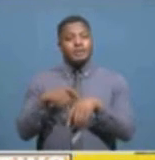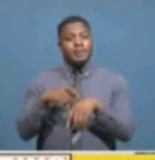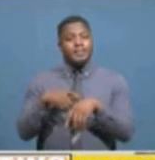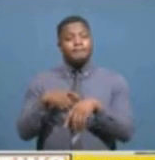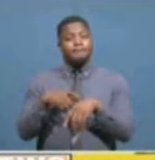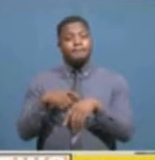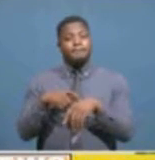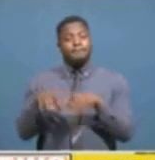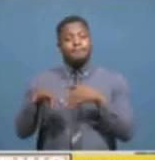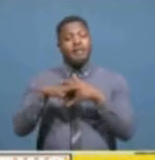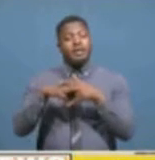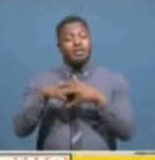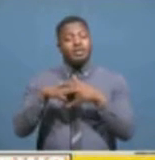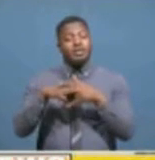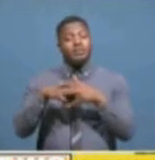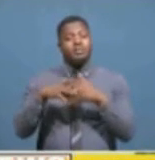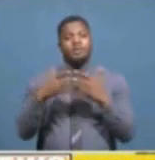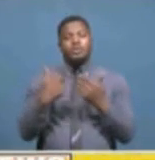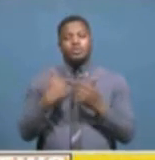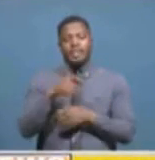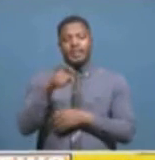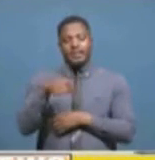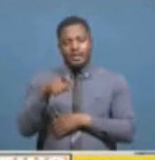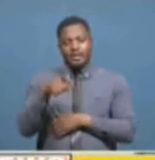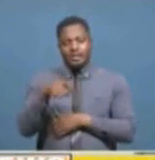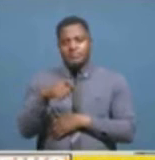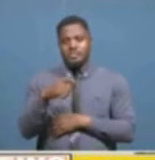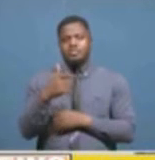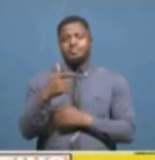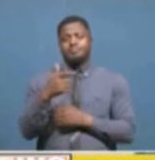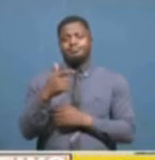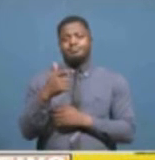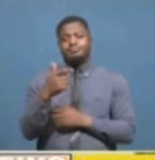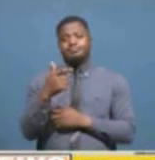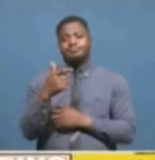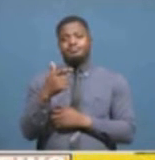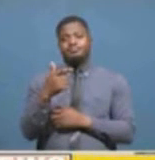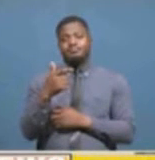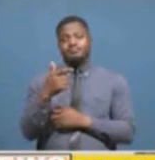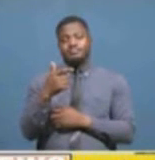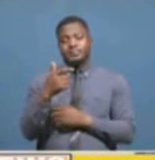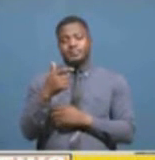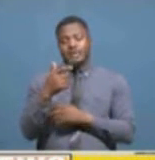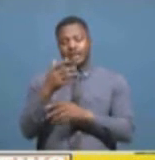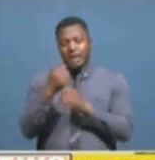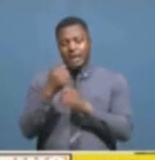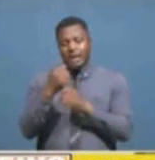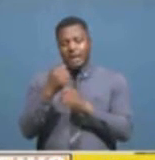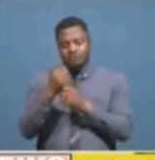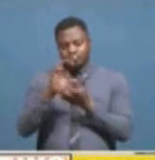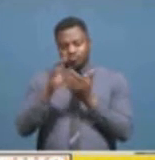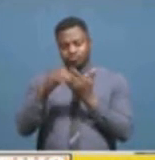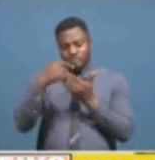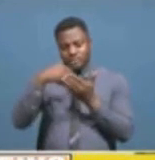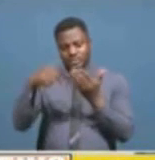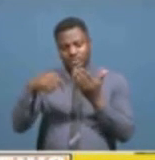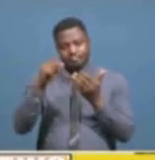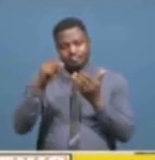break, we needed to get it right in a number of